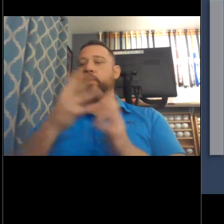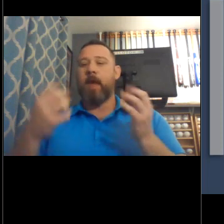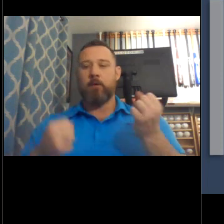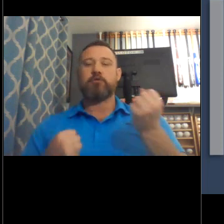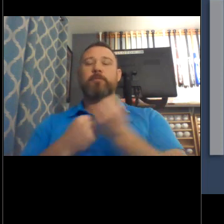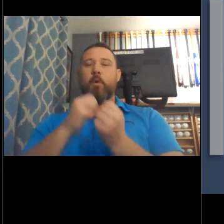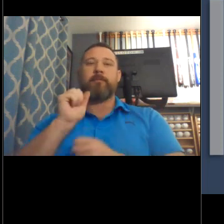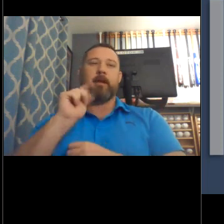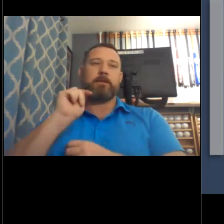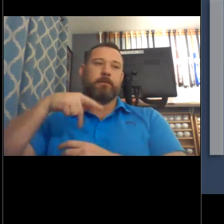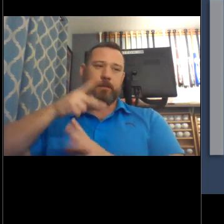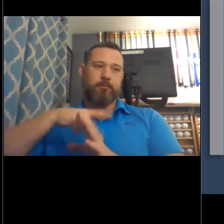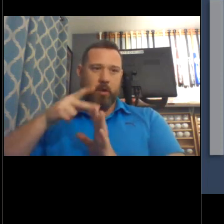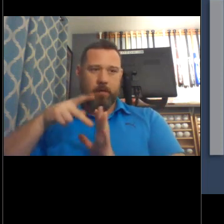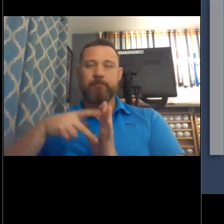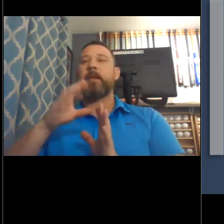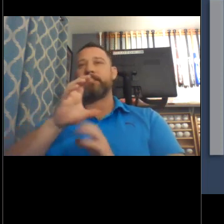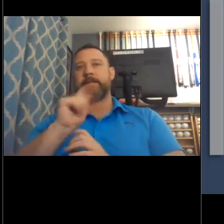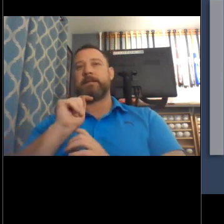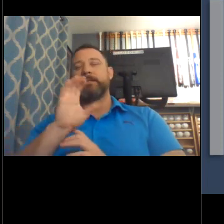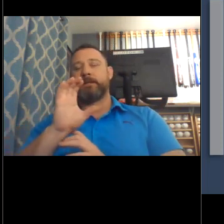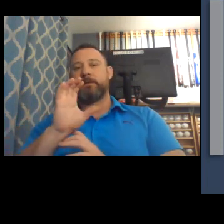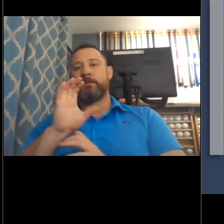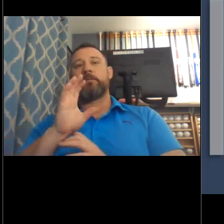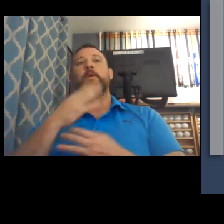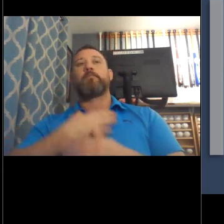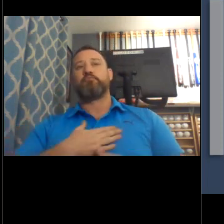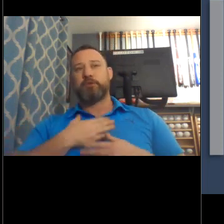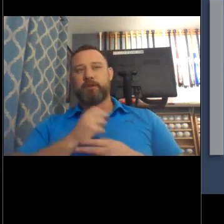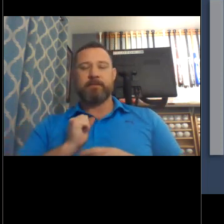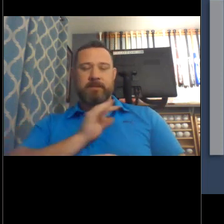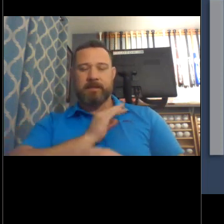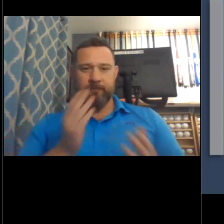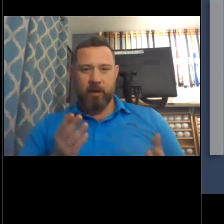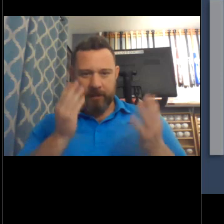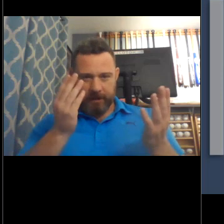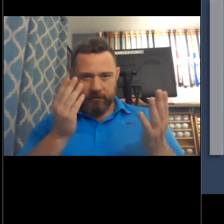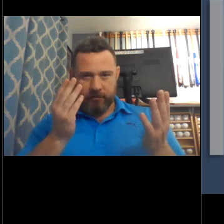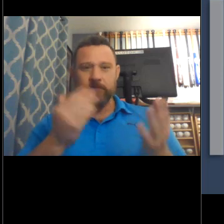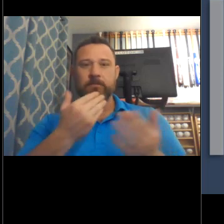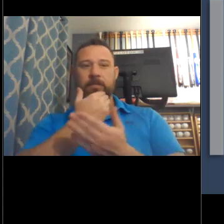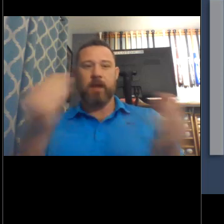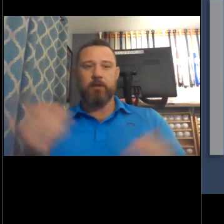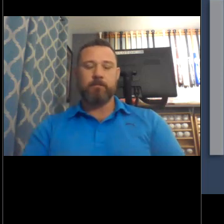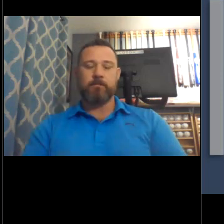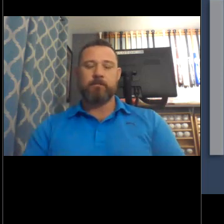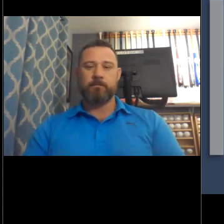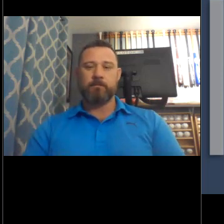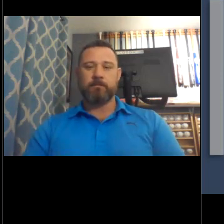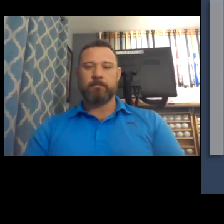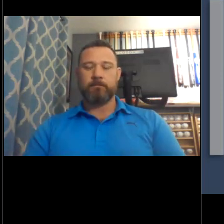ATP program and the CTC. We are so appreciative of the staff recommendations. Thank you very much for your time. Thank